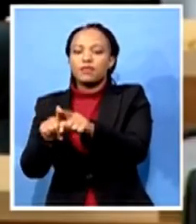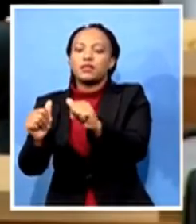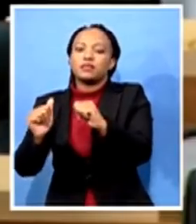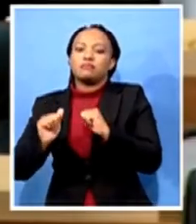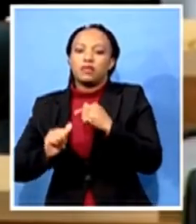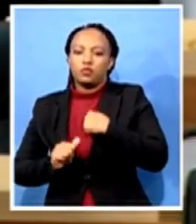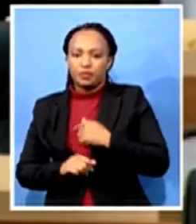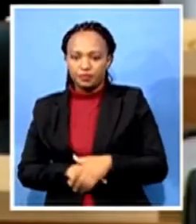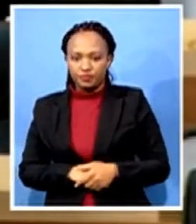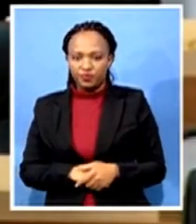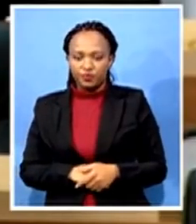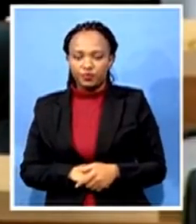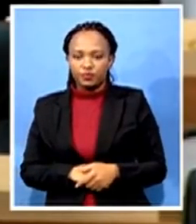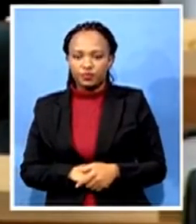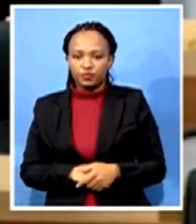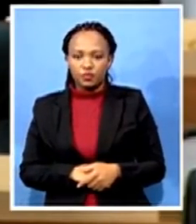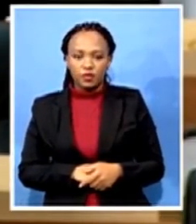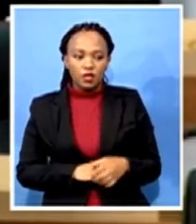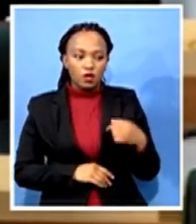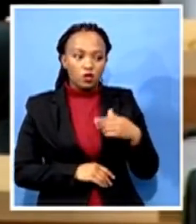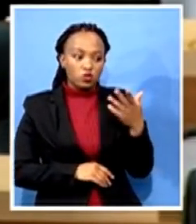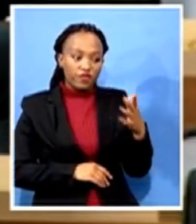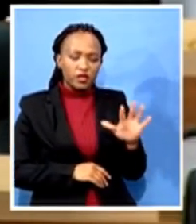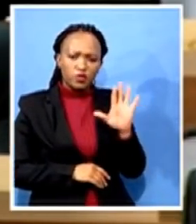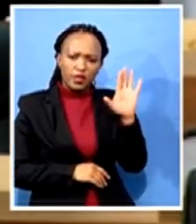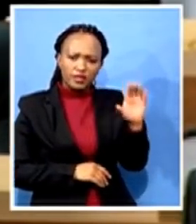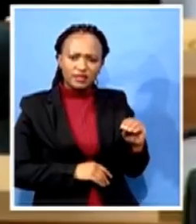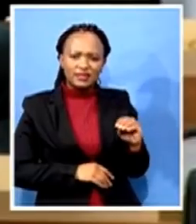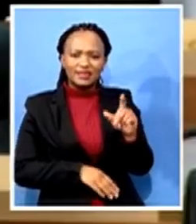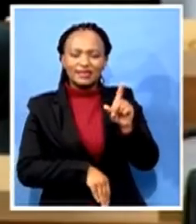this database was eventually composed?